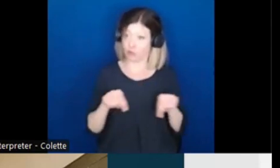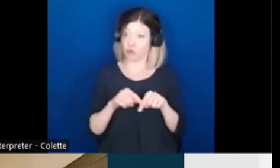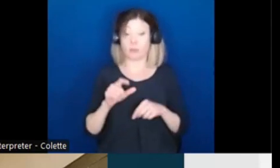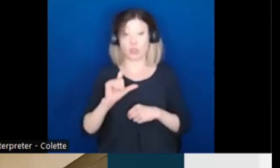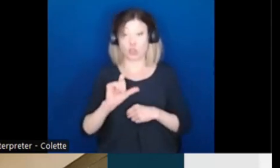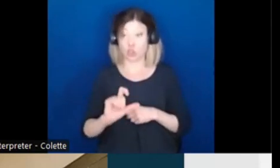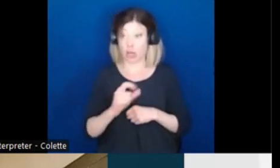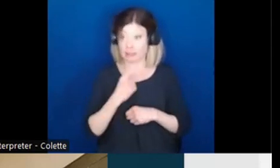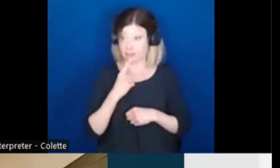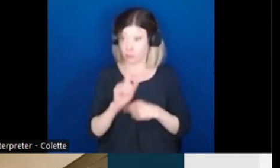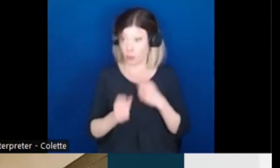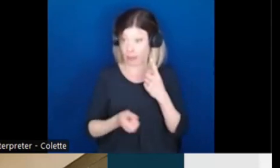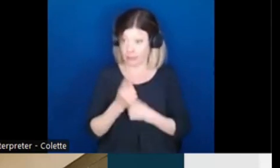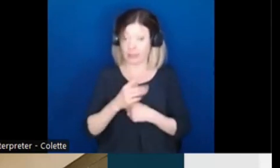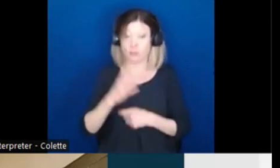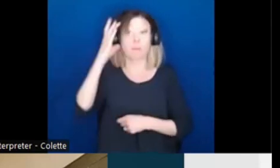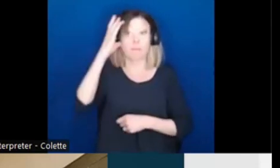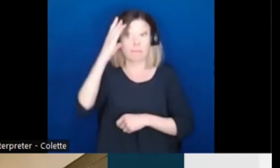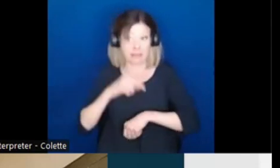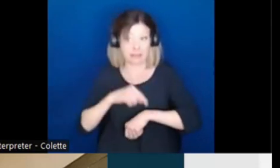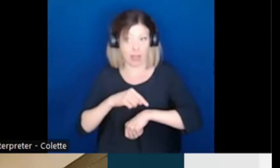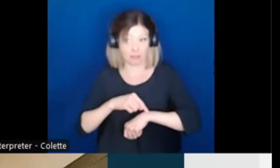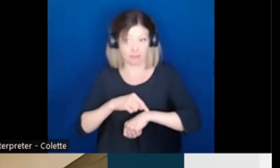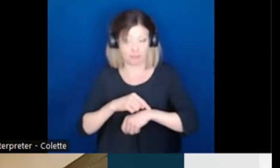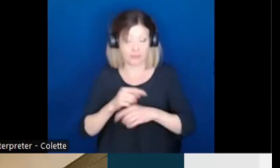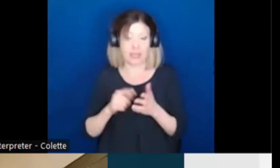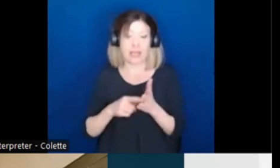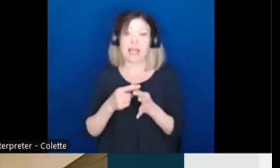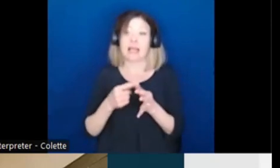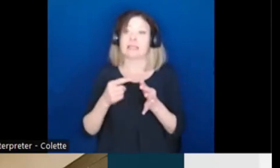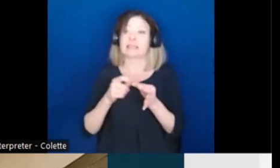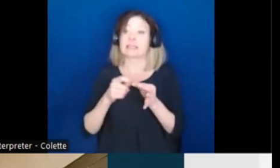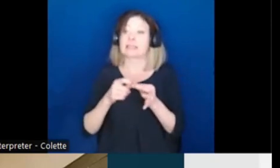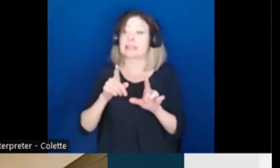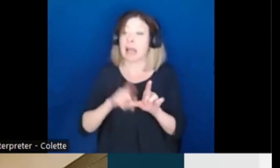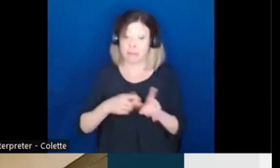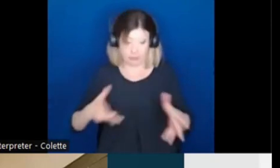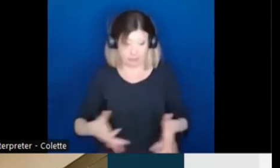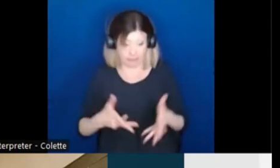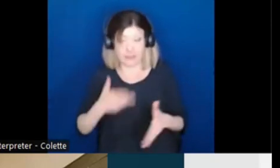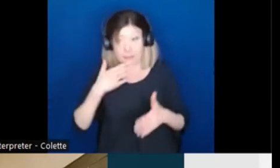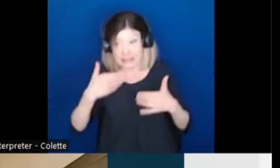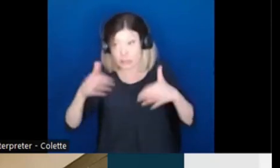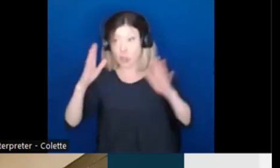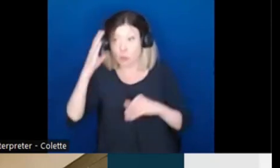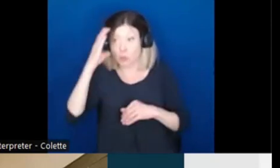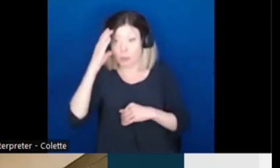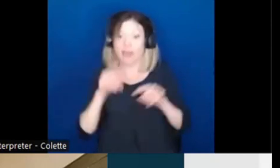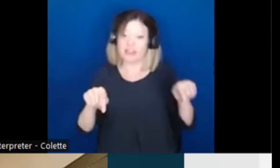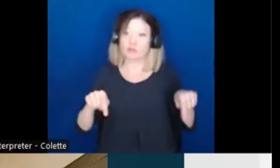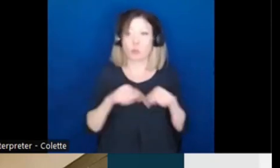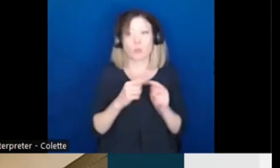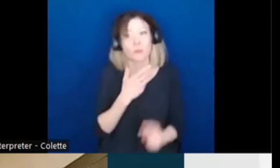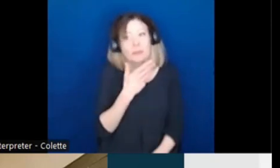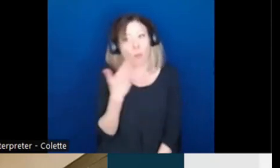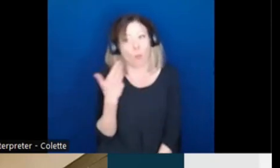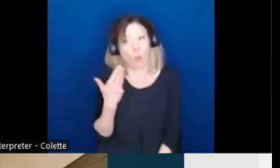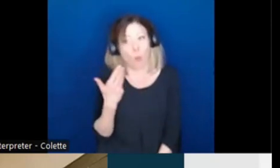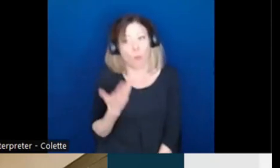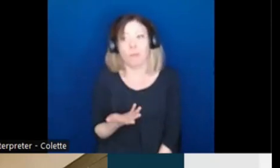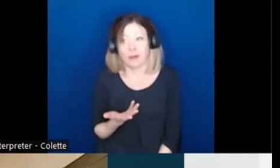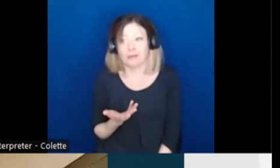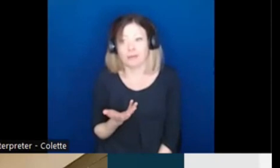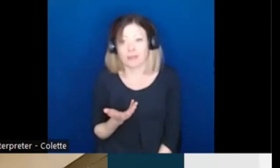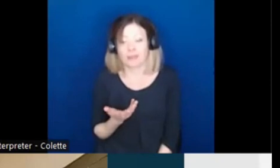and she said it was bedtime. Tabby was trying to get them to go to bed. This would have been a warm room, so you can, they're